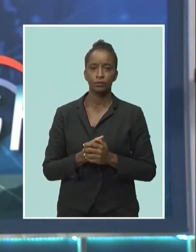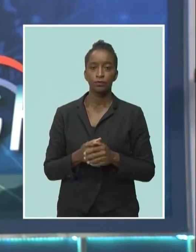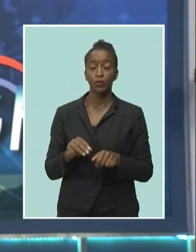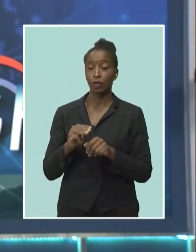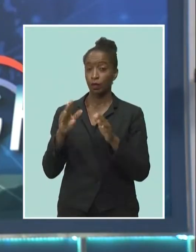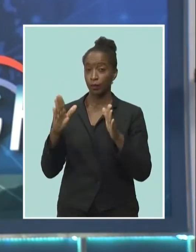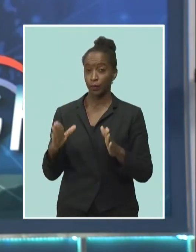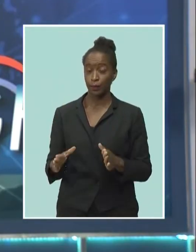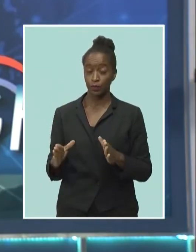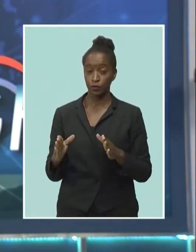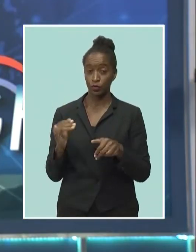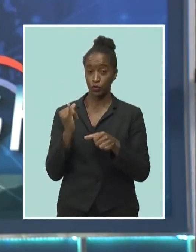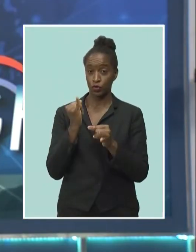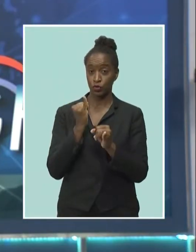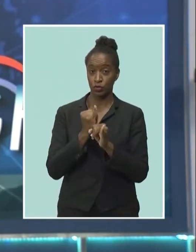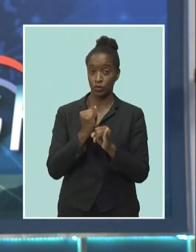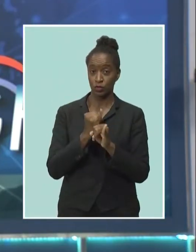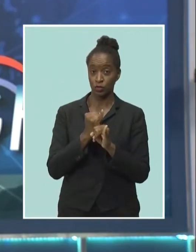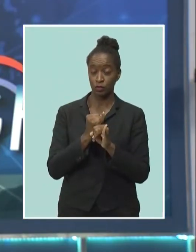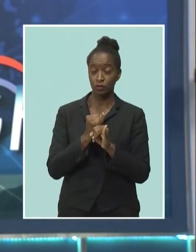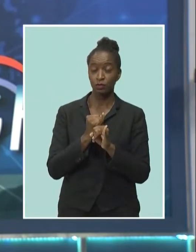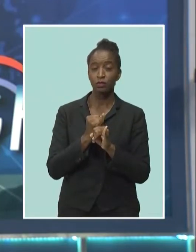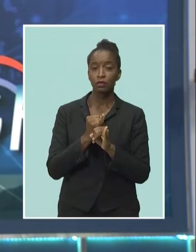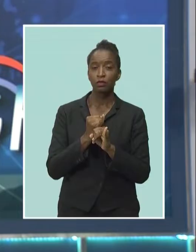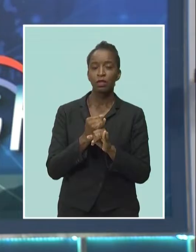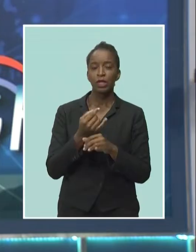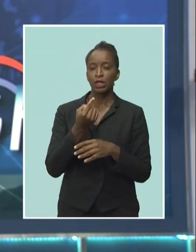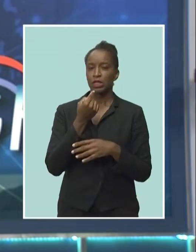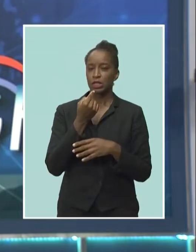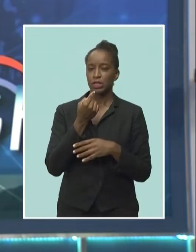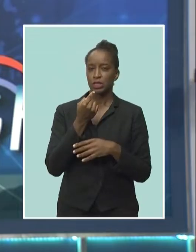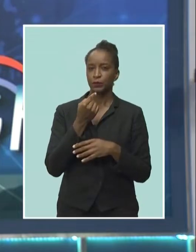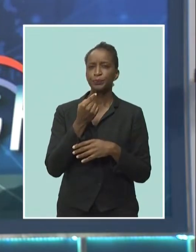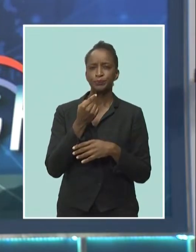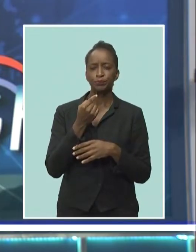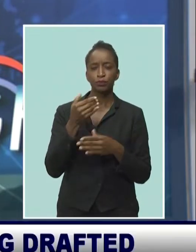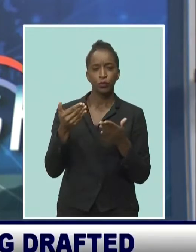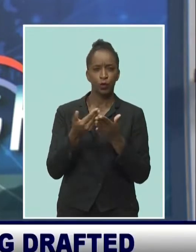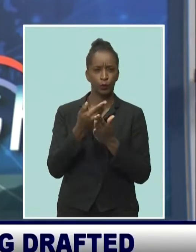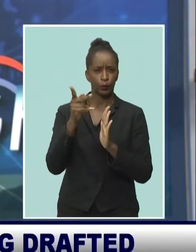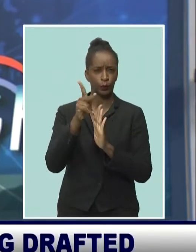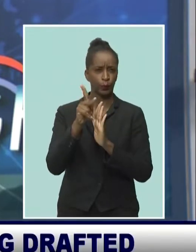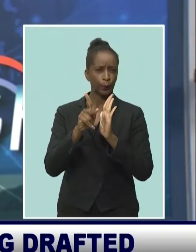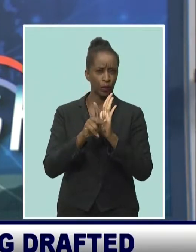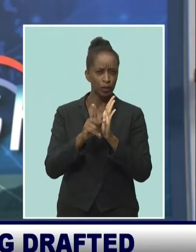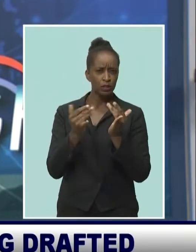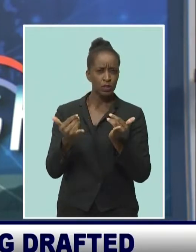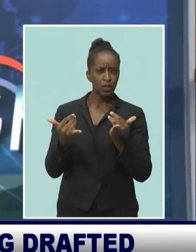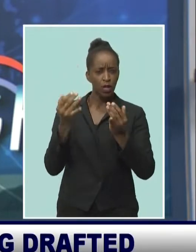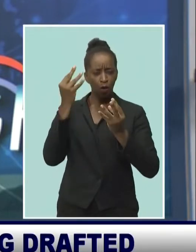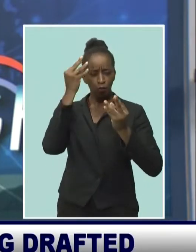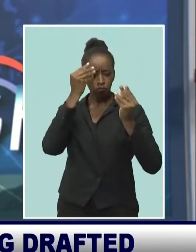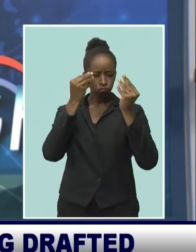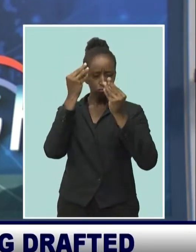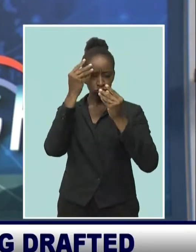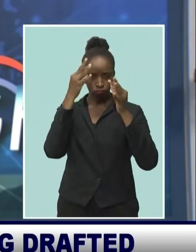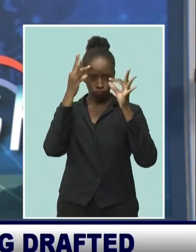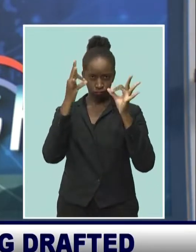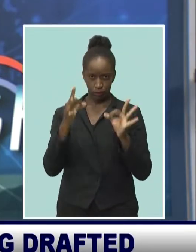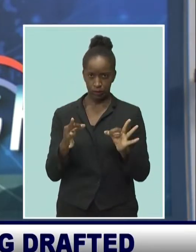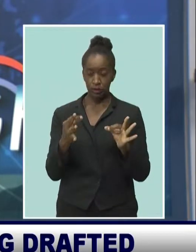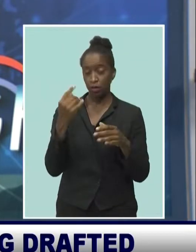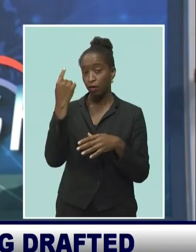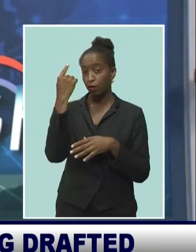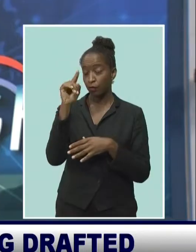Industry, Innovation, Science and Technology, Davidson Ishmael, says a new policy is being drafted to guide the development of Barbados' industrial